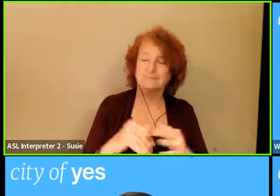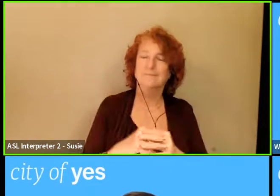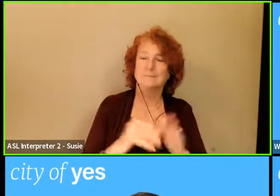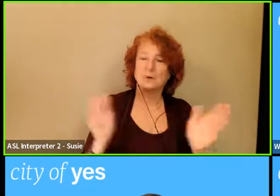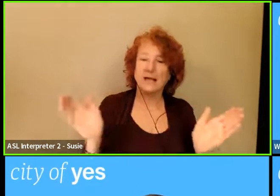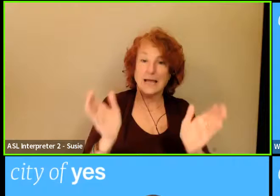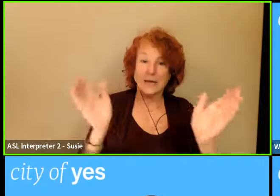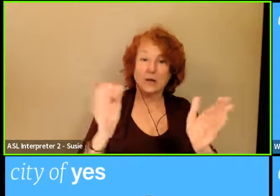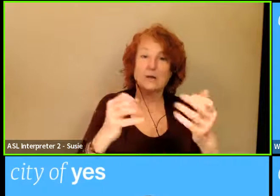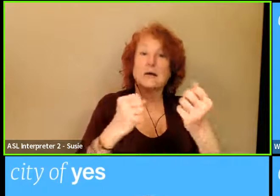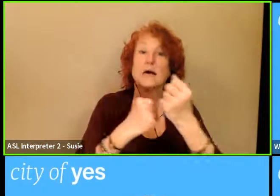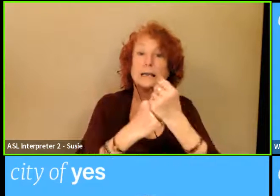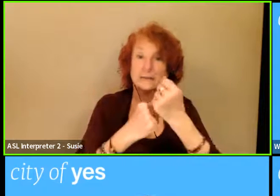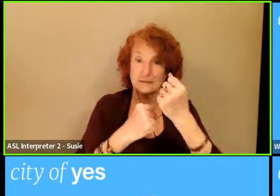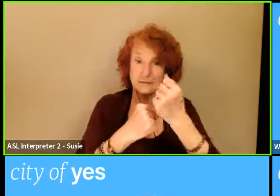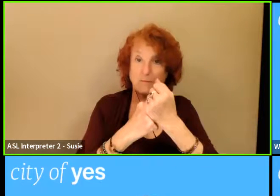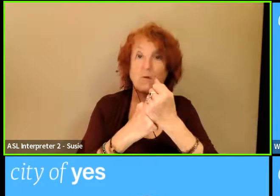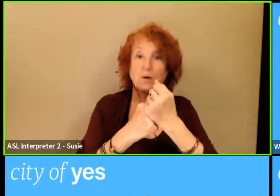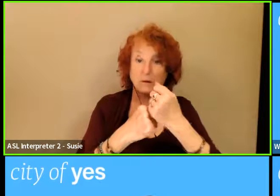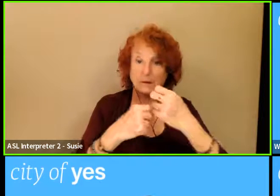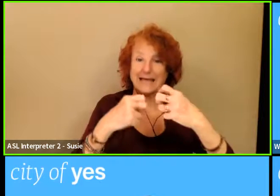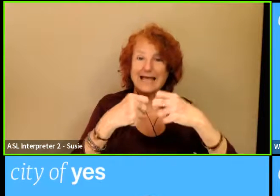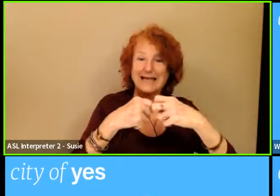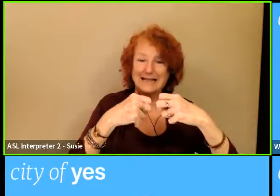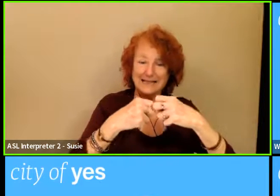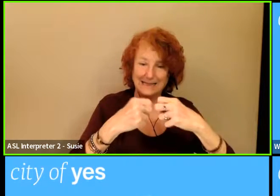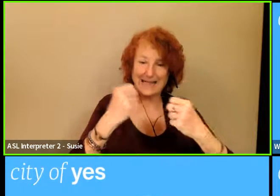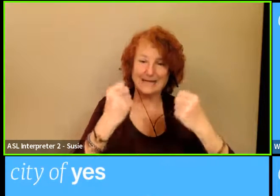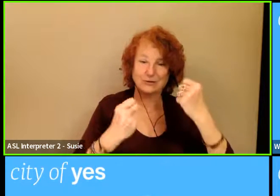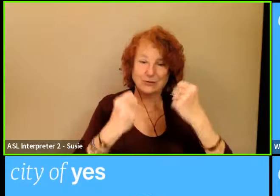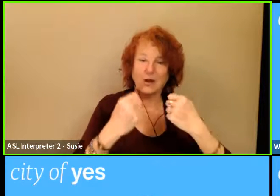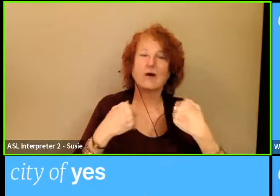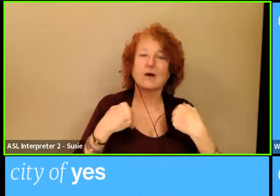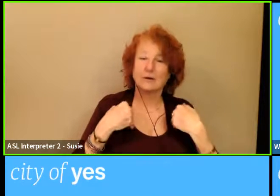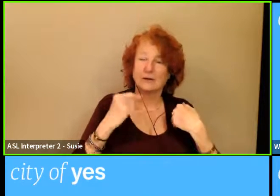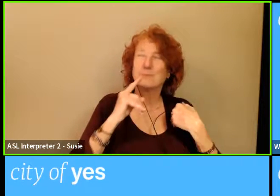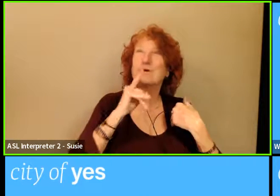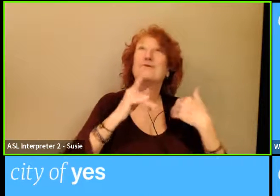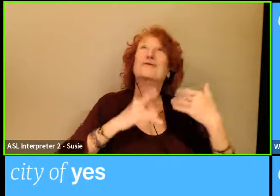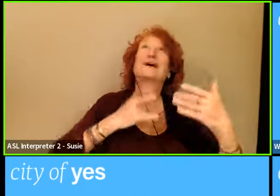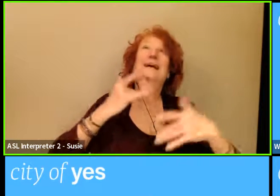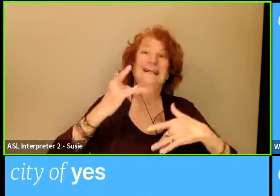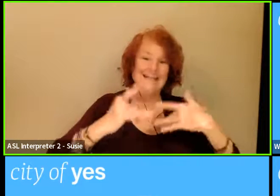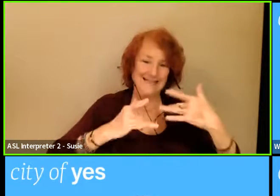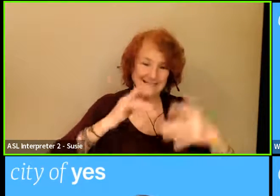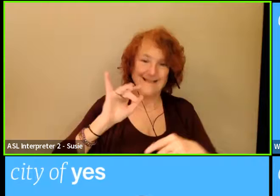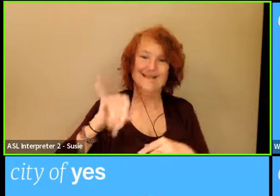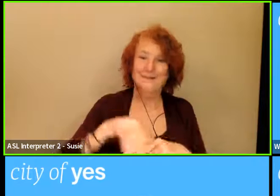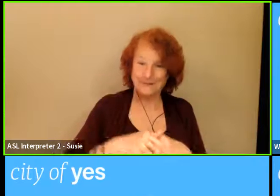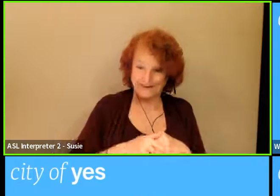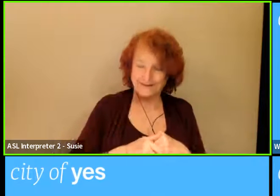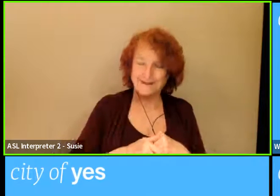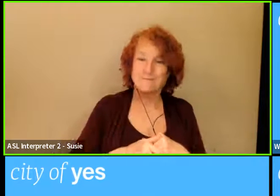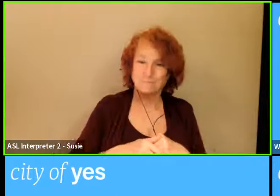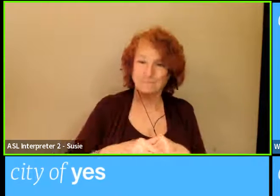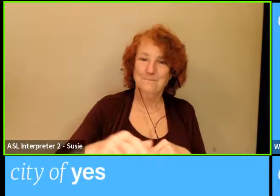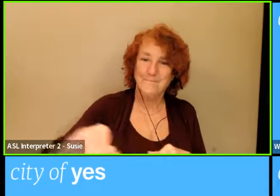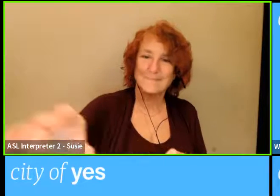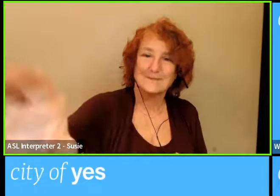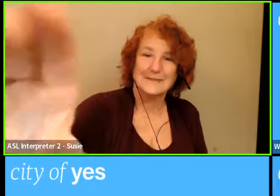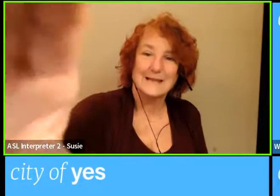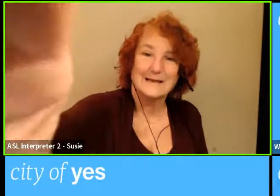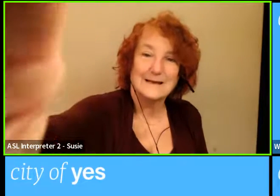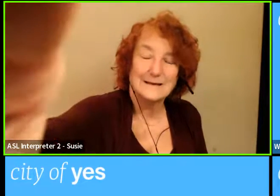support electric car ownership. So we're really excited about that. And we agree with you on that and have done something very